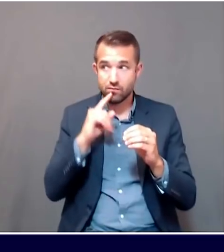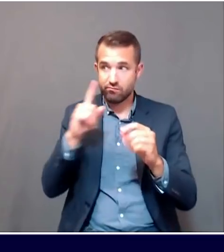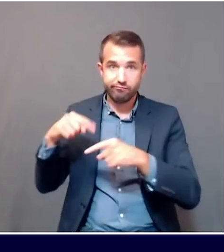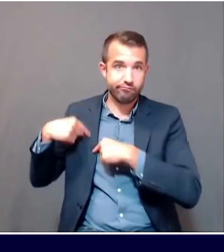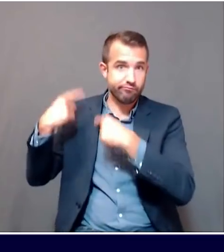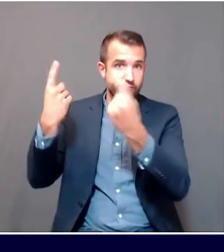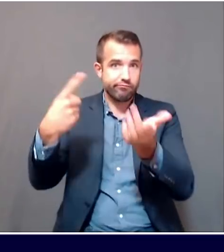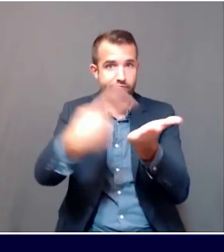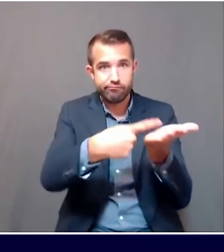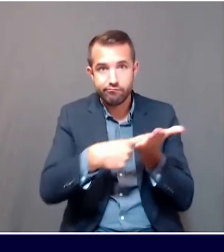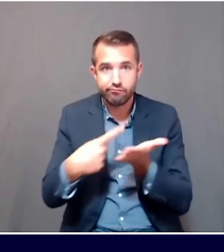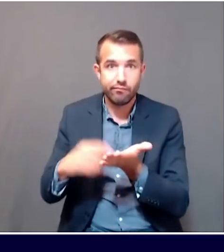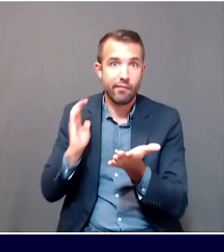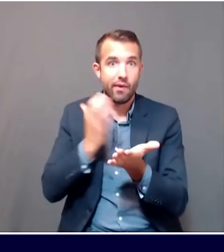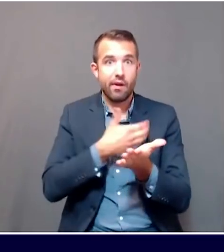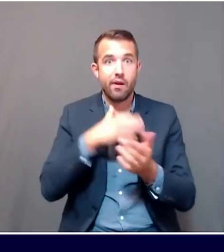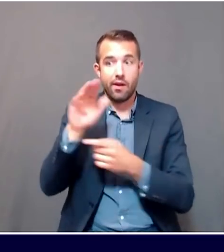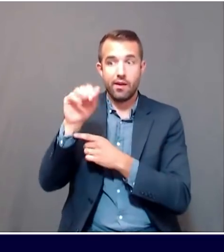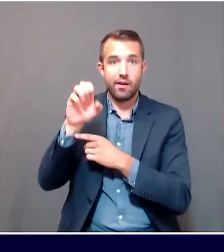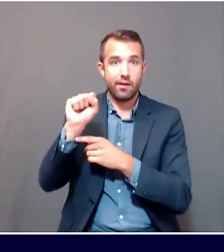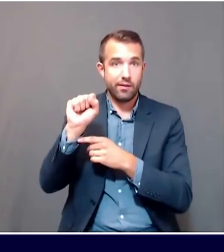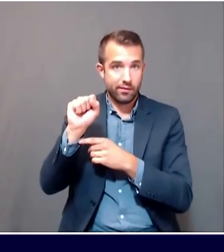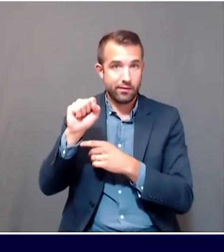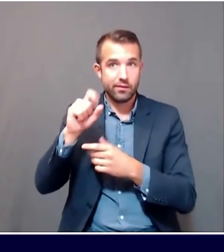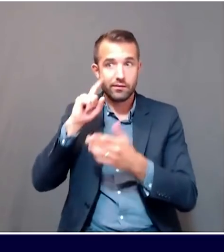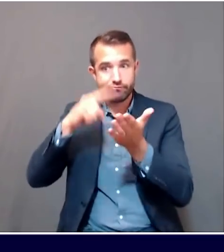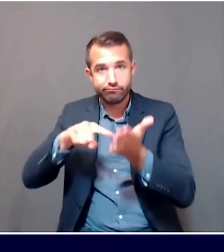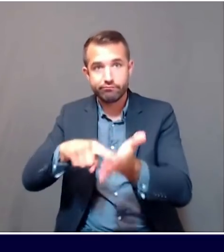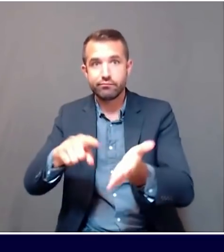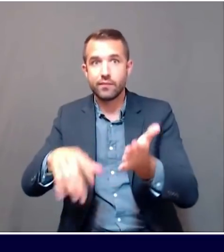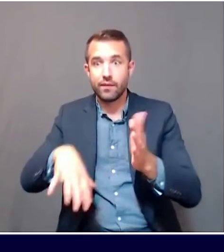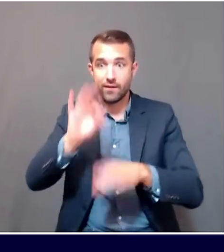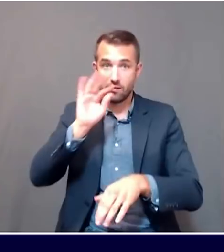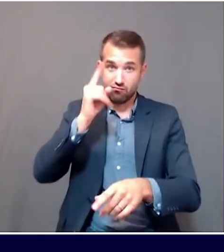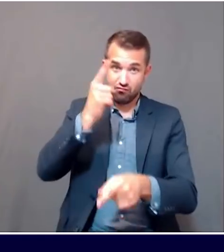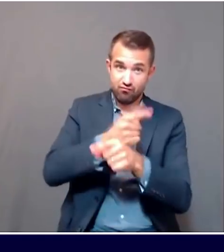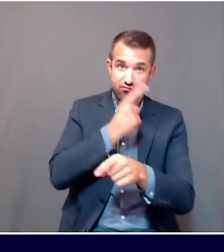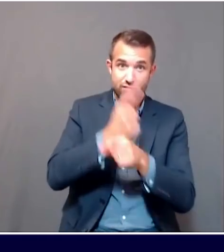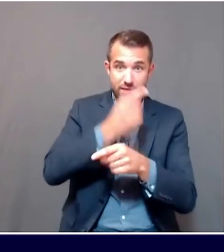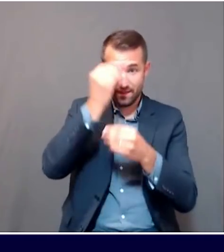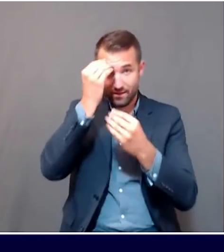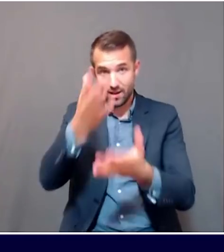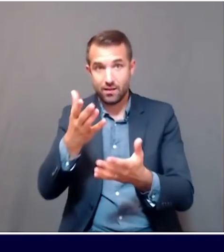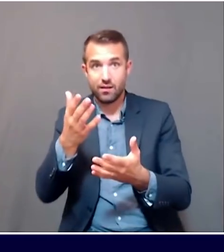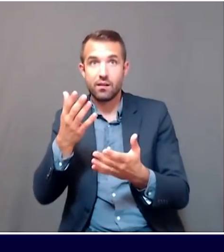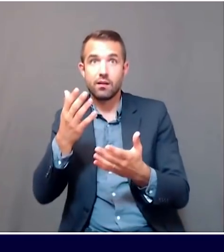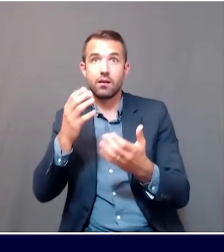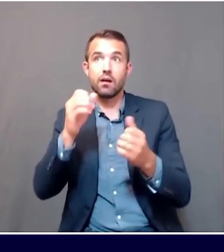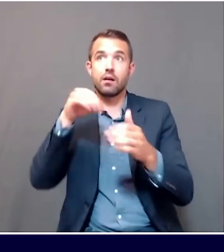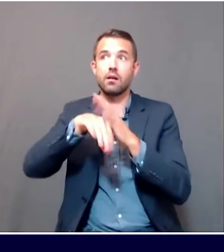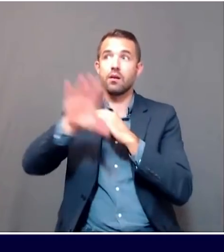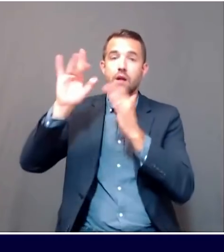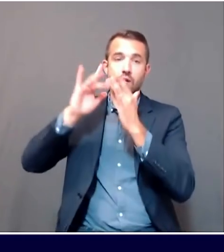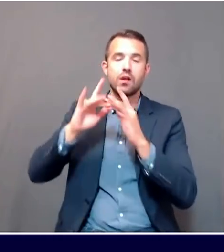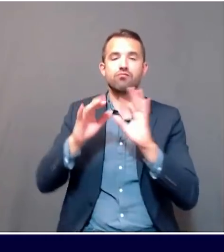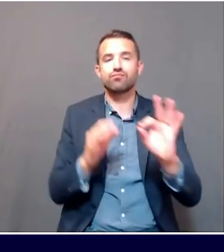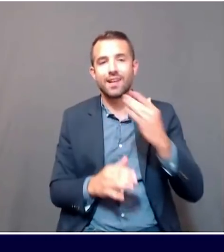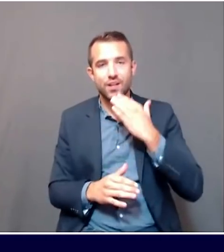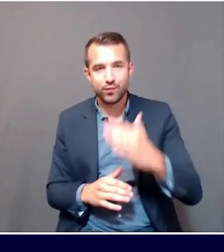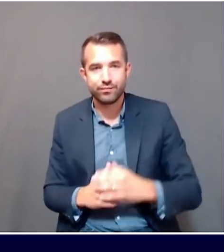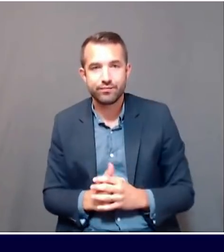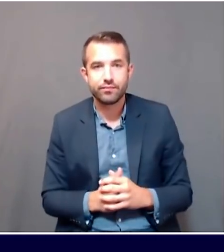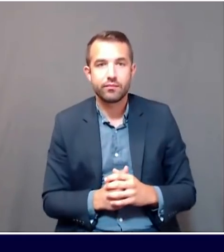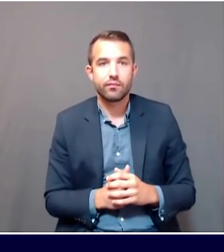a way that we can then put that data on the website. Thank you. Mm-hmm. I'm going to turn next to Charlie at the